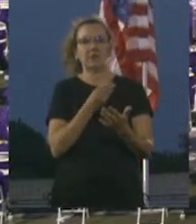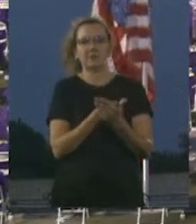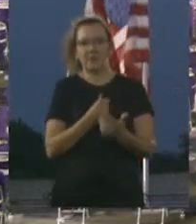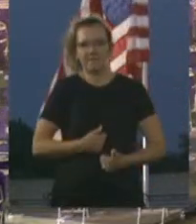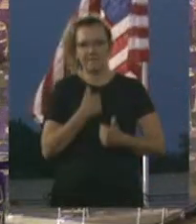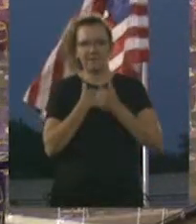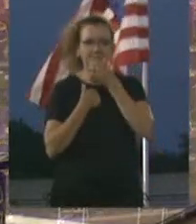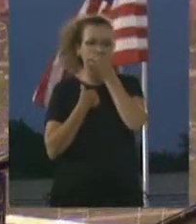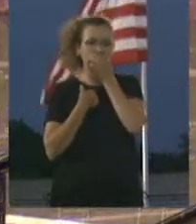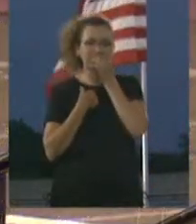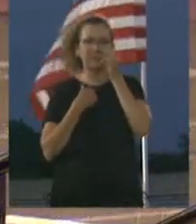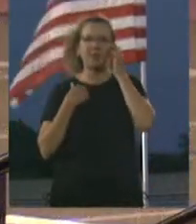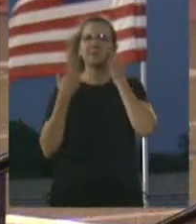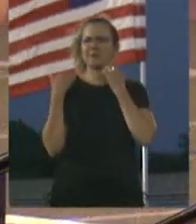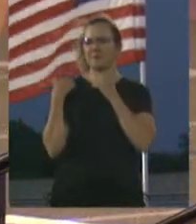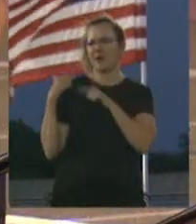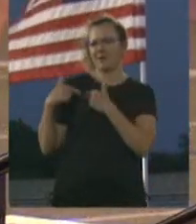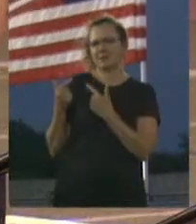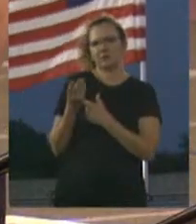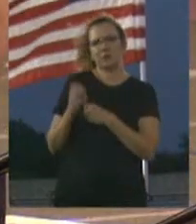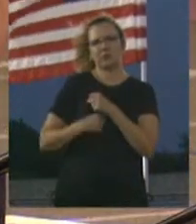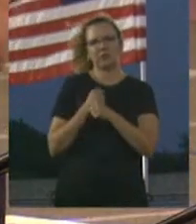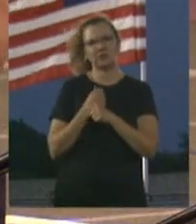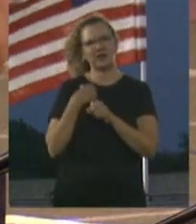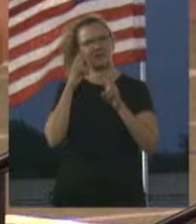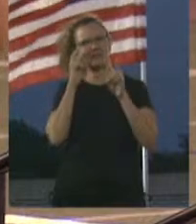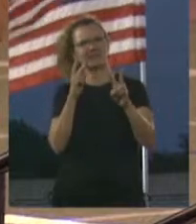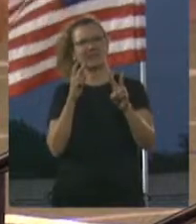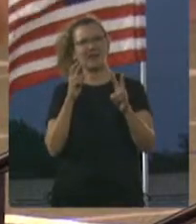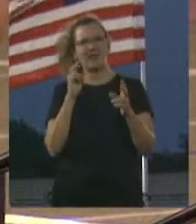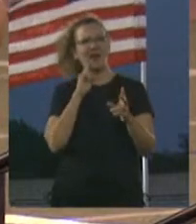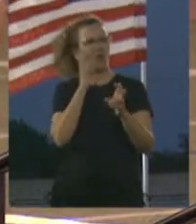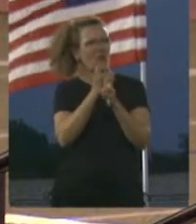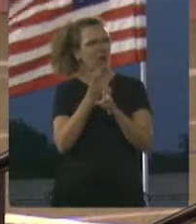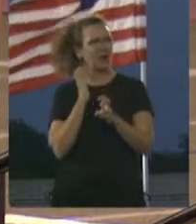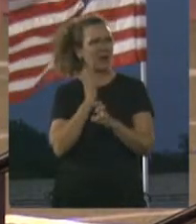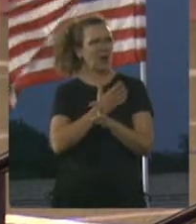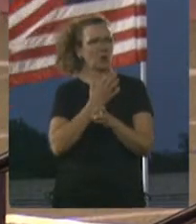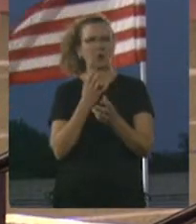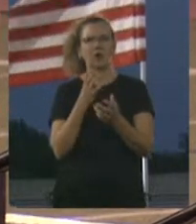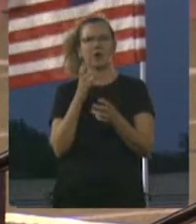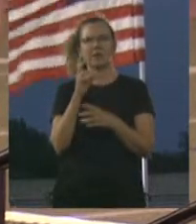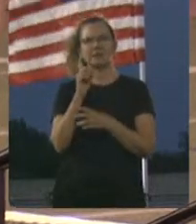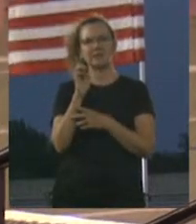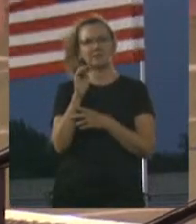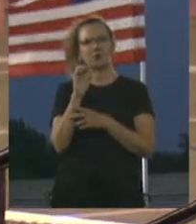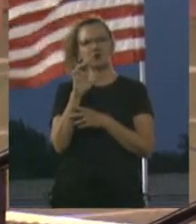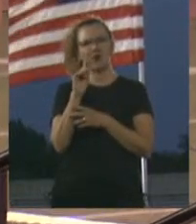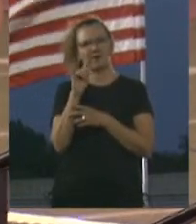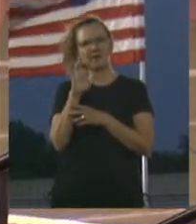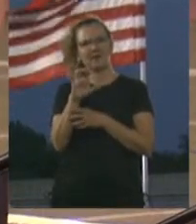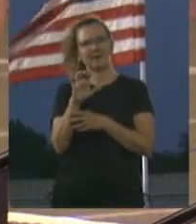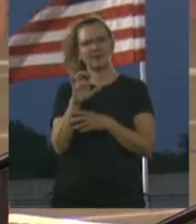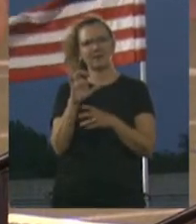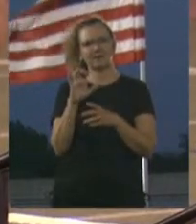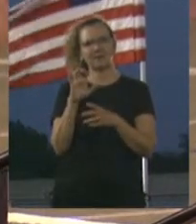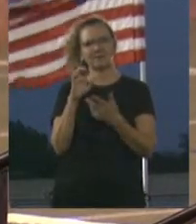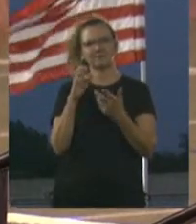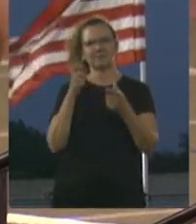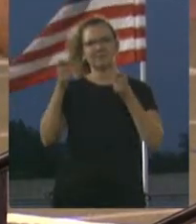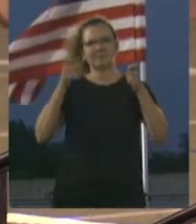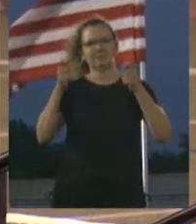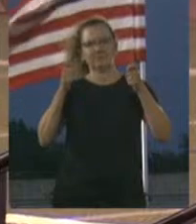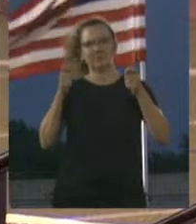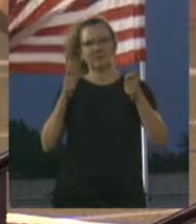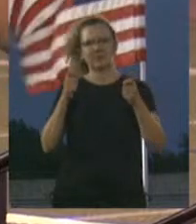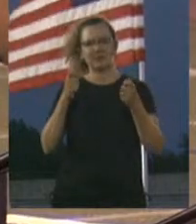in the past several years how fragile our democratic institutions and how inadequate our social systems are, I can't make